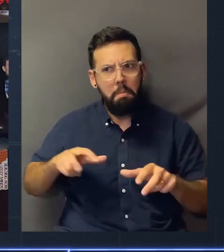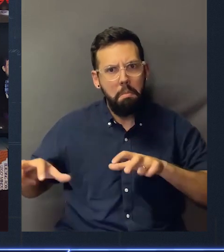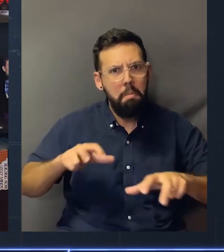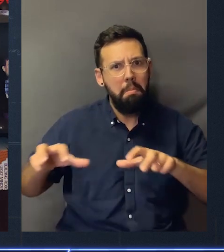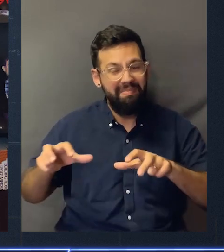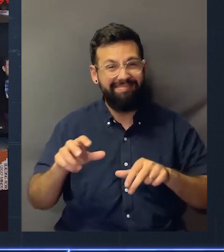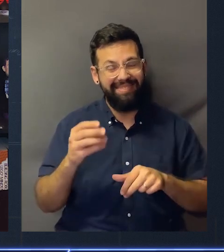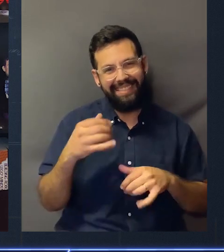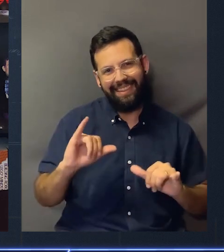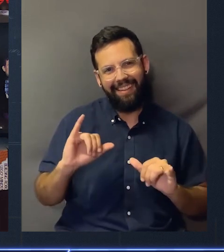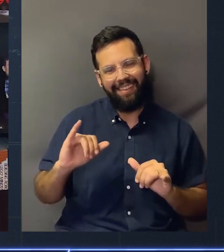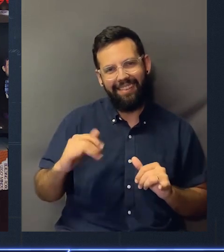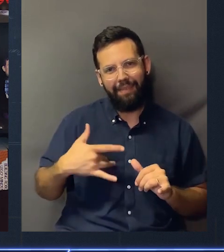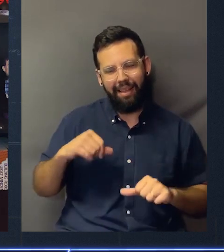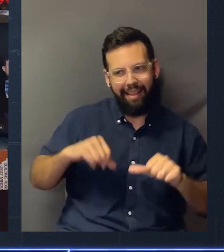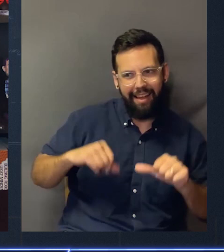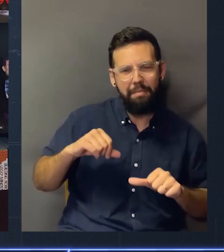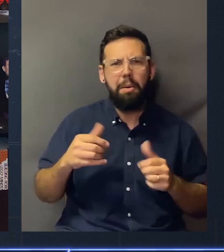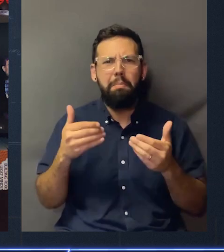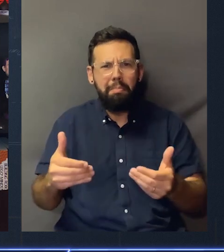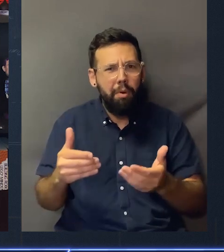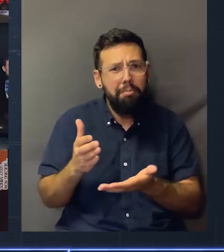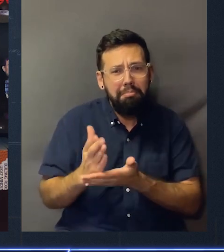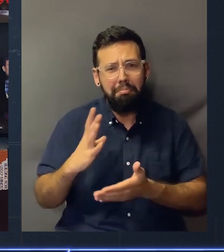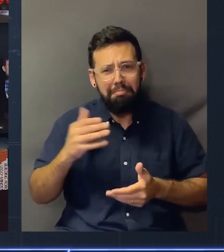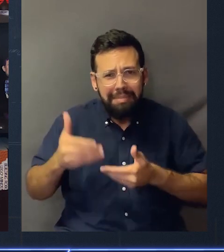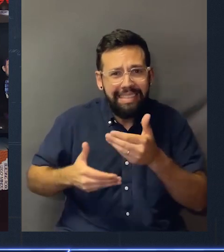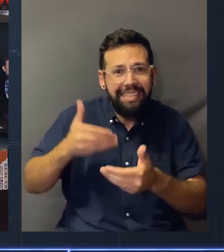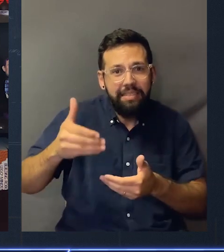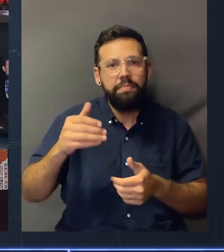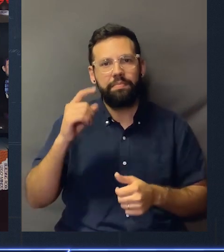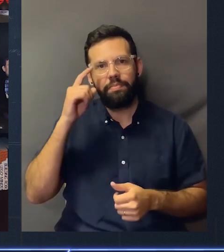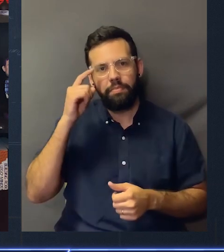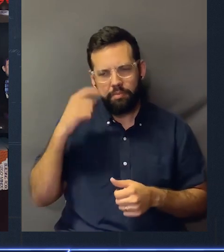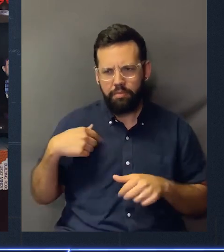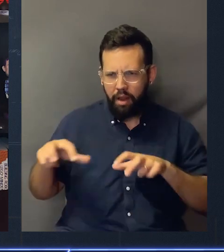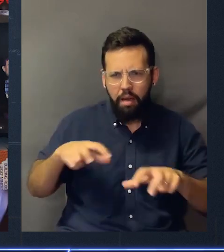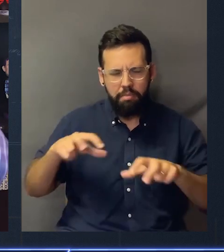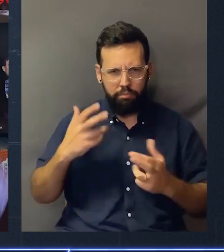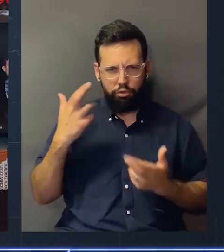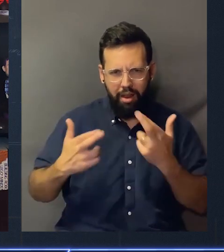remain apprehensive, but doing okay. We get to this one point and there's a lot of, we're suddenly